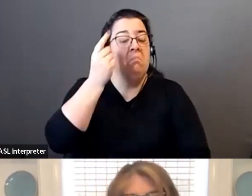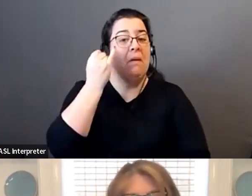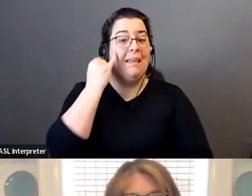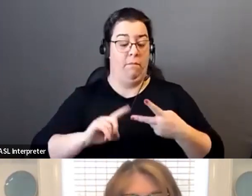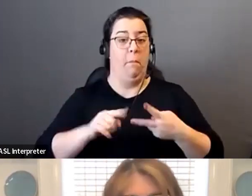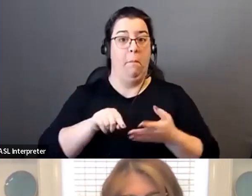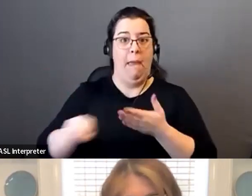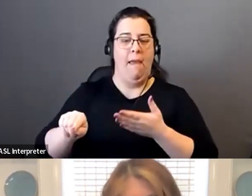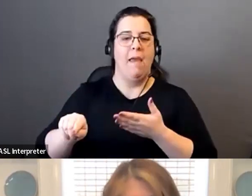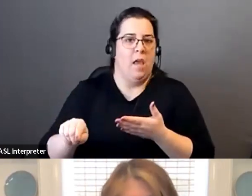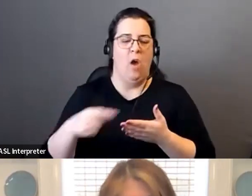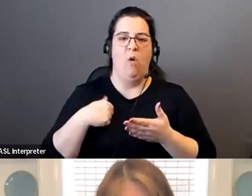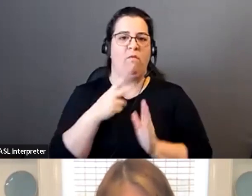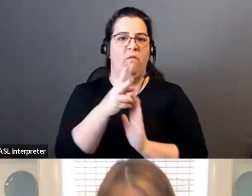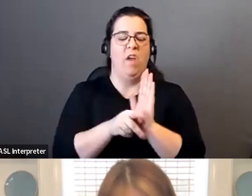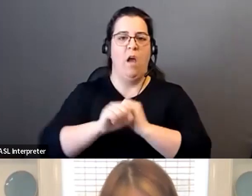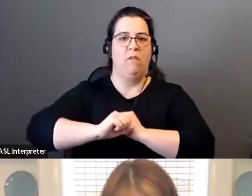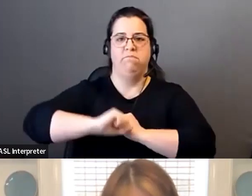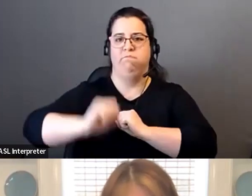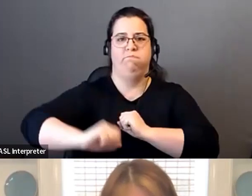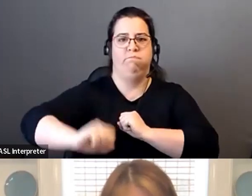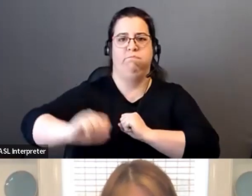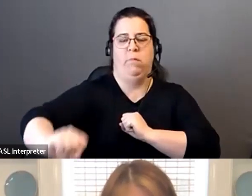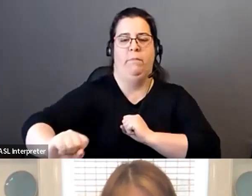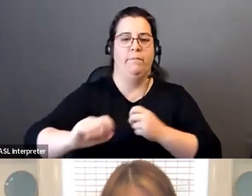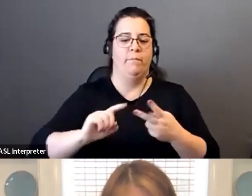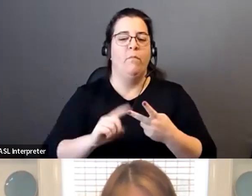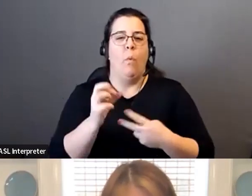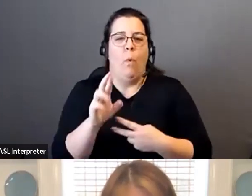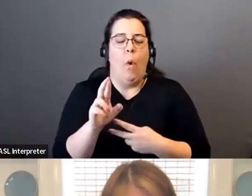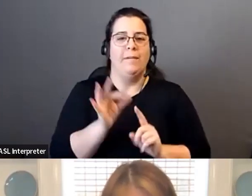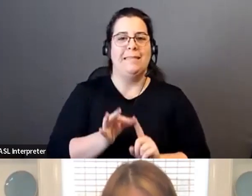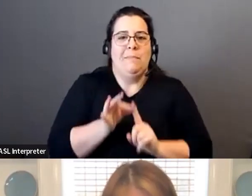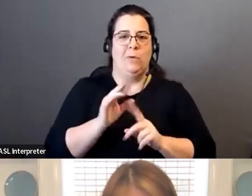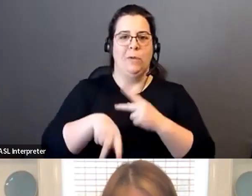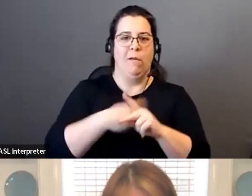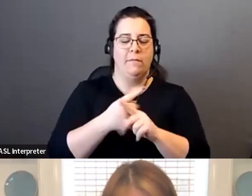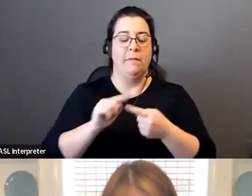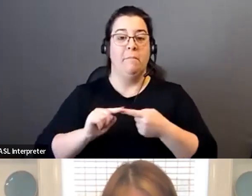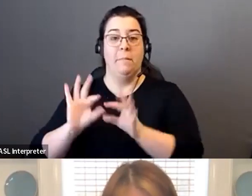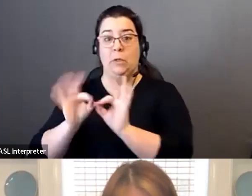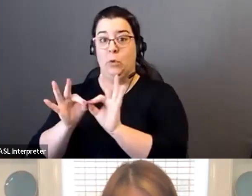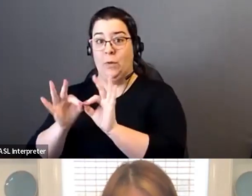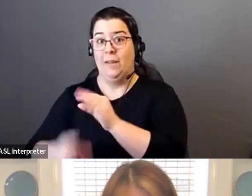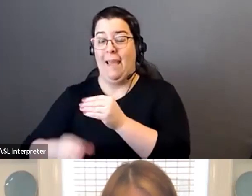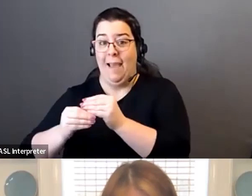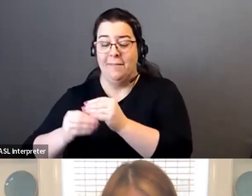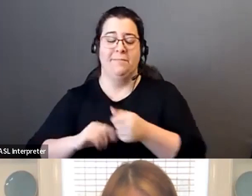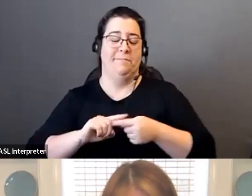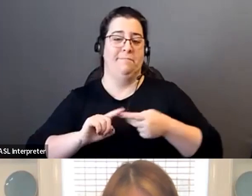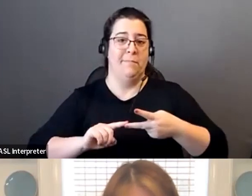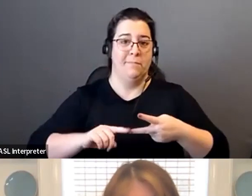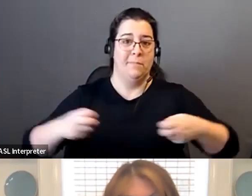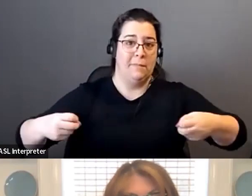They have features like call to action you can put. You can also provide interpretation, closed caption in